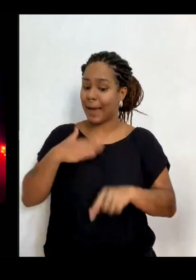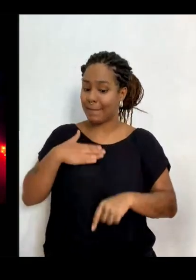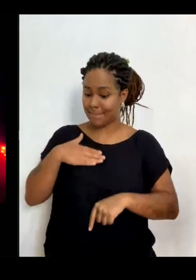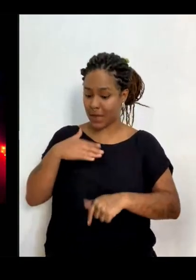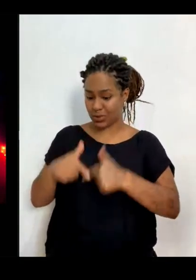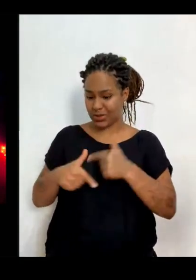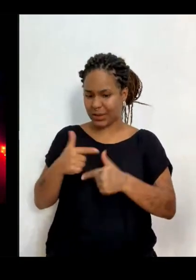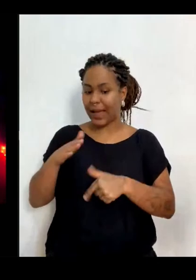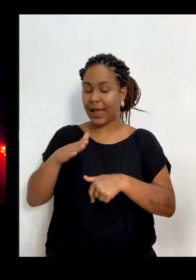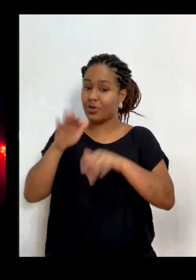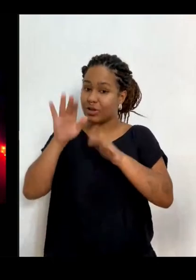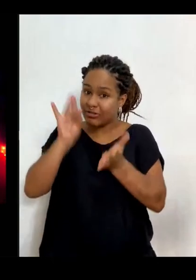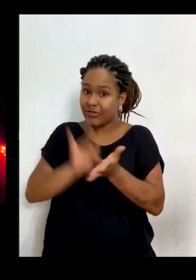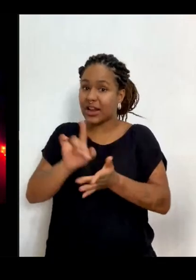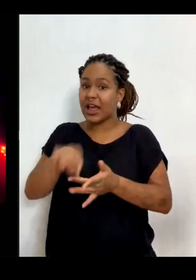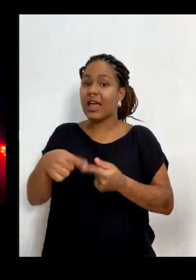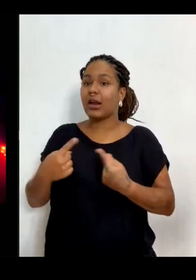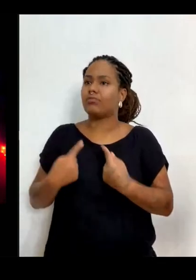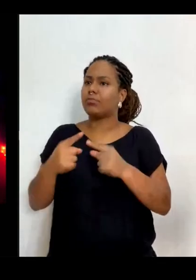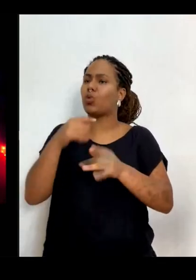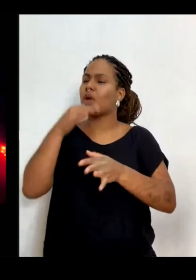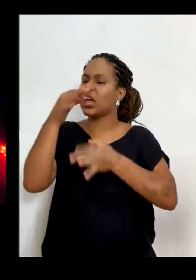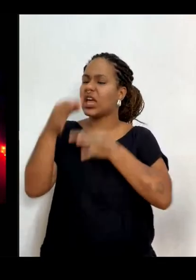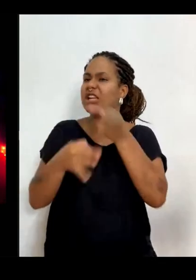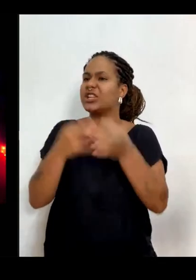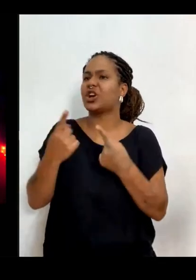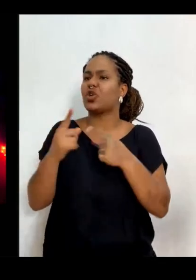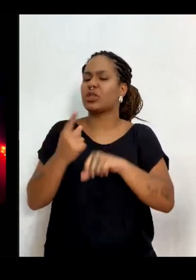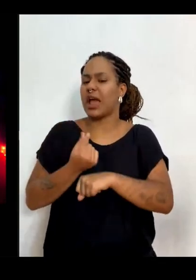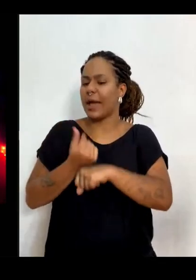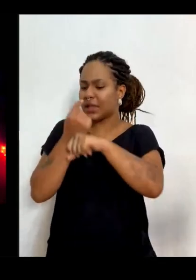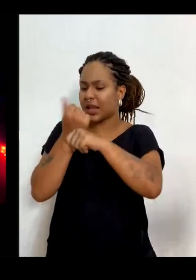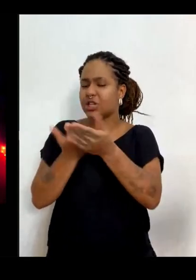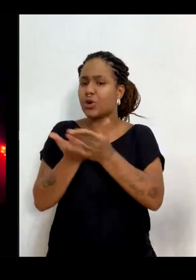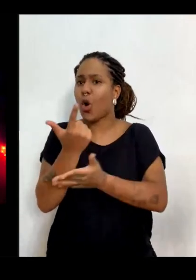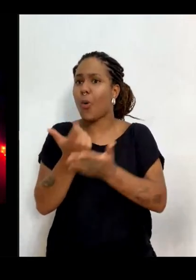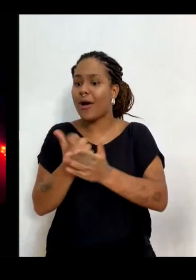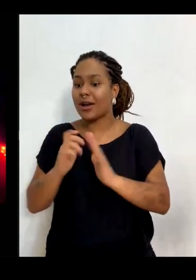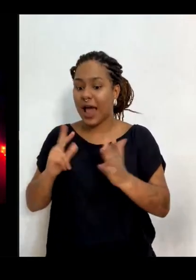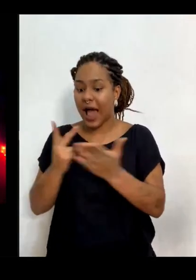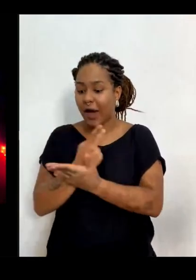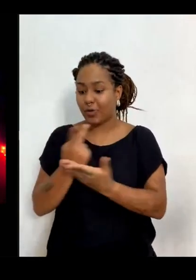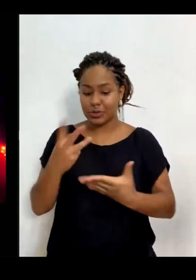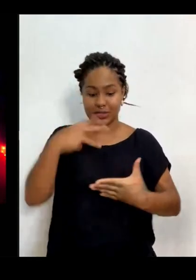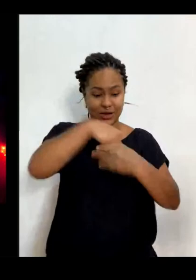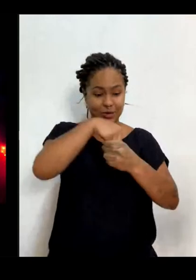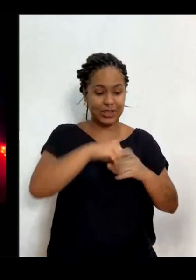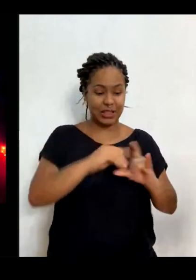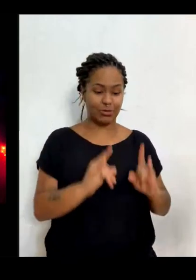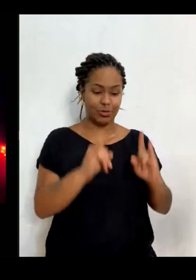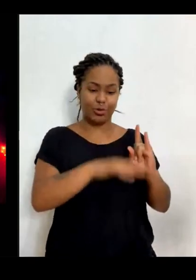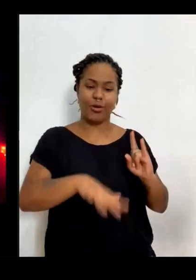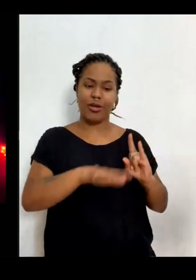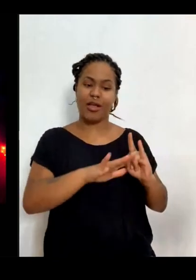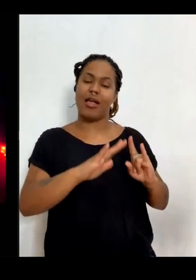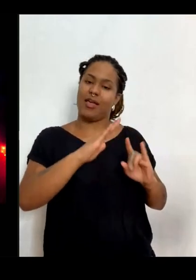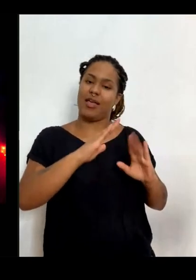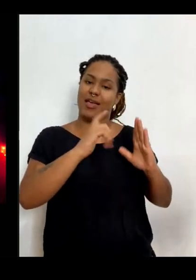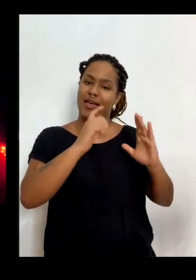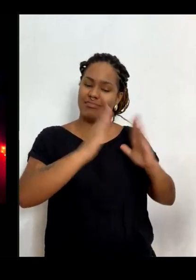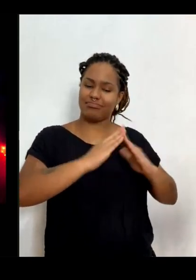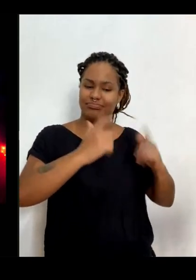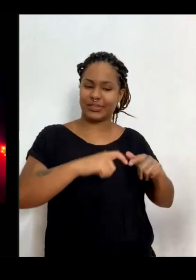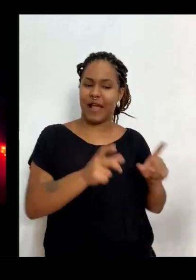of consumption that was going on inside what had changed since my first one in terms